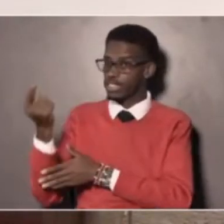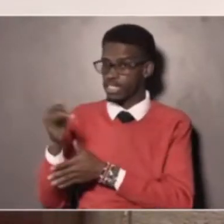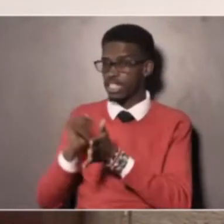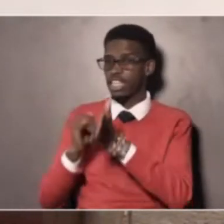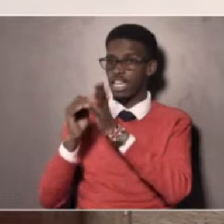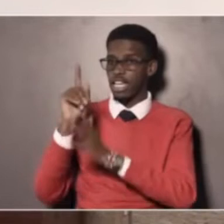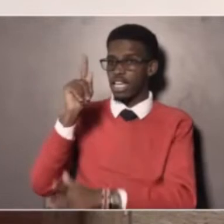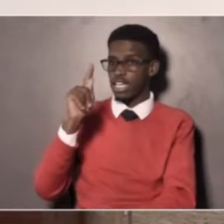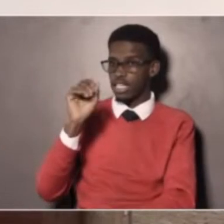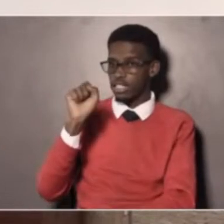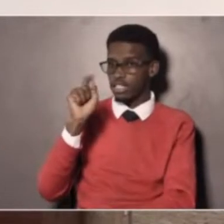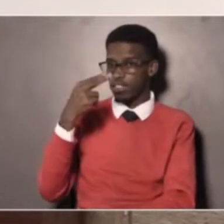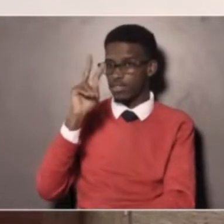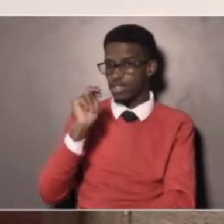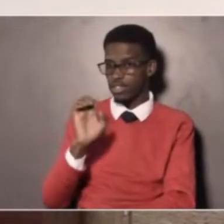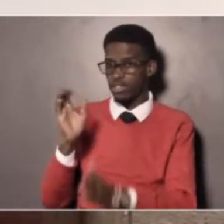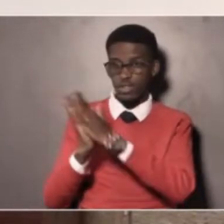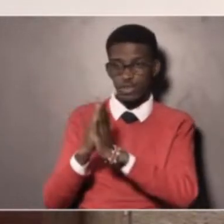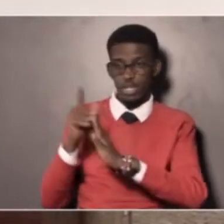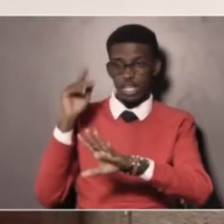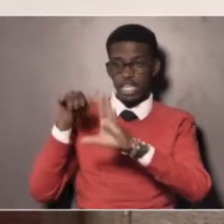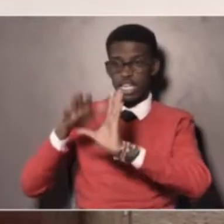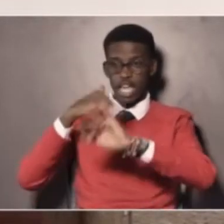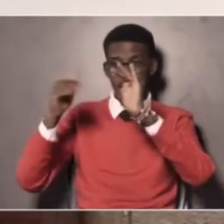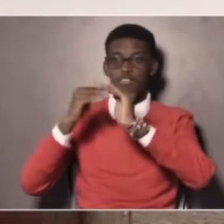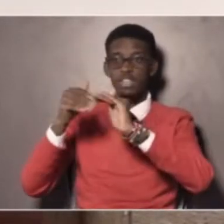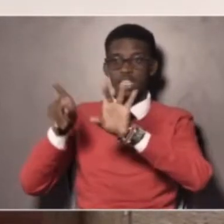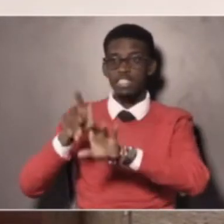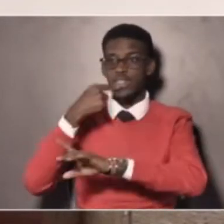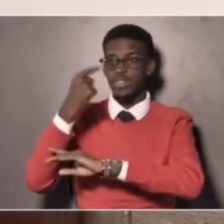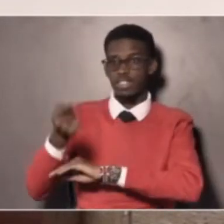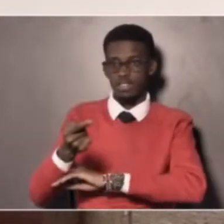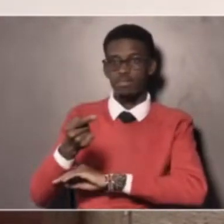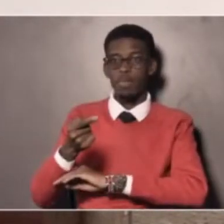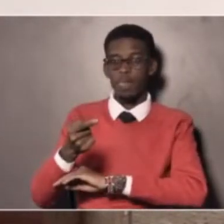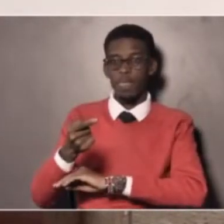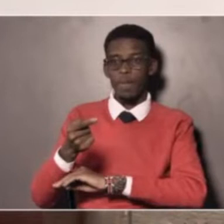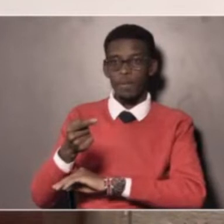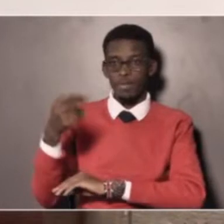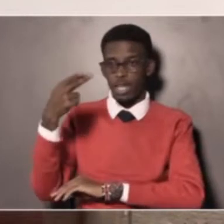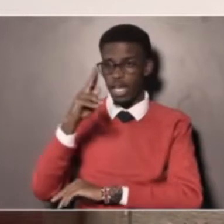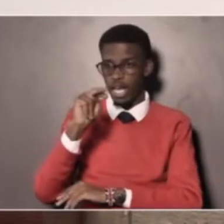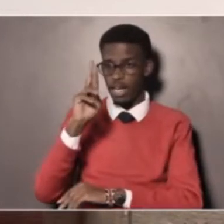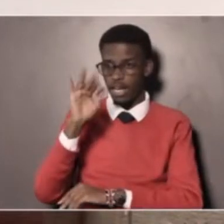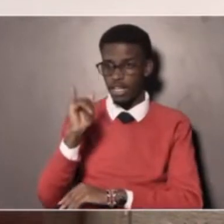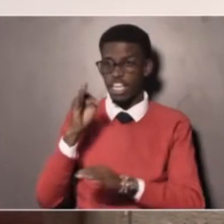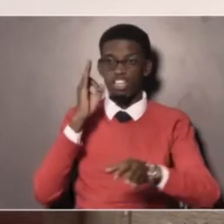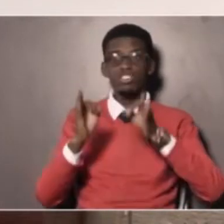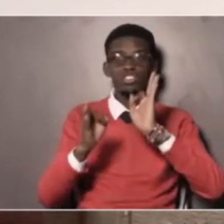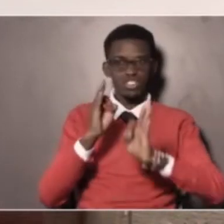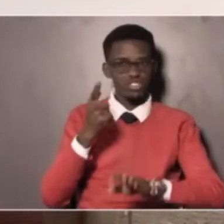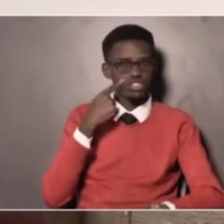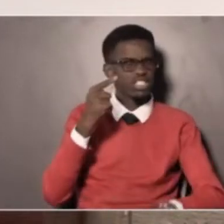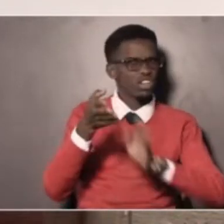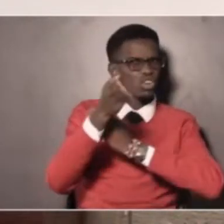saw him in heaven the moment before he died. And he told those Sanhedrin judges that he could see